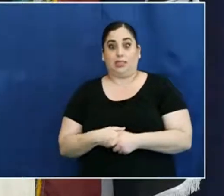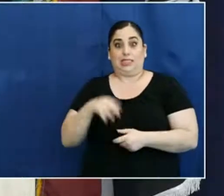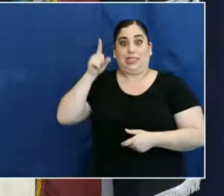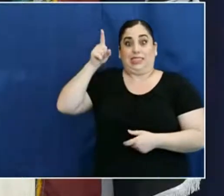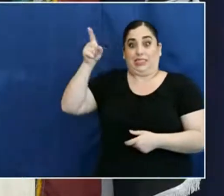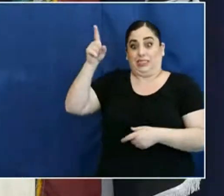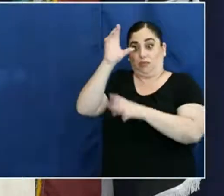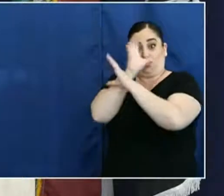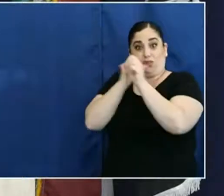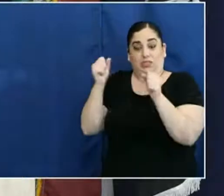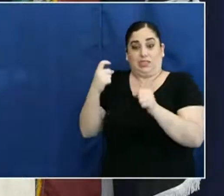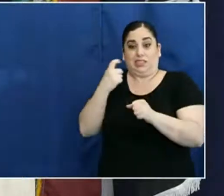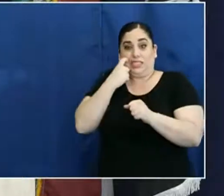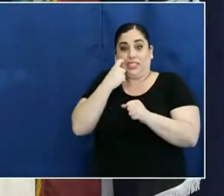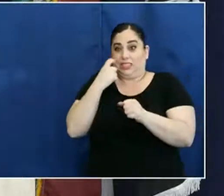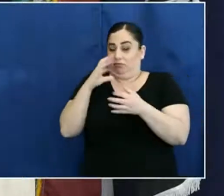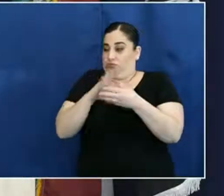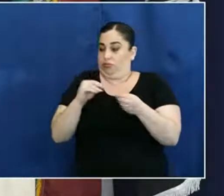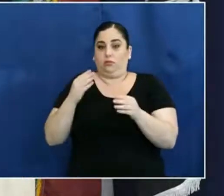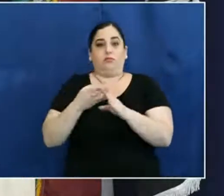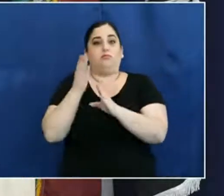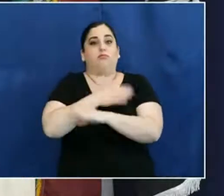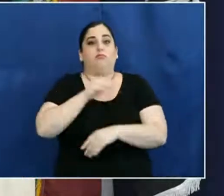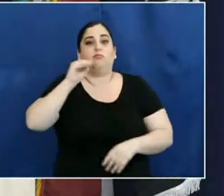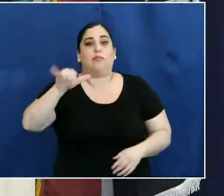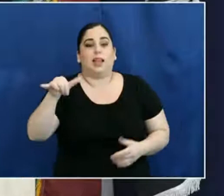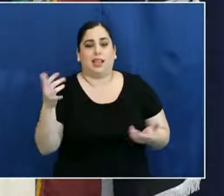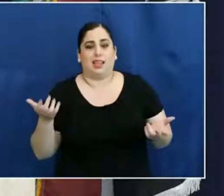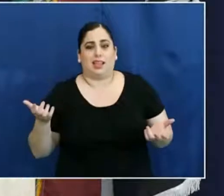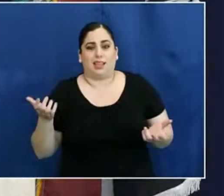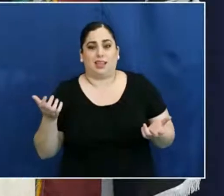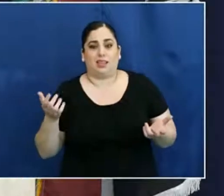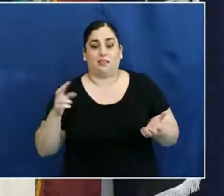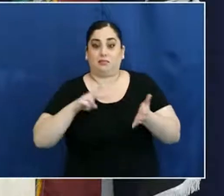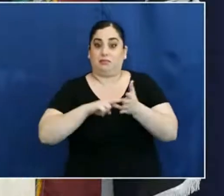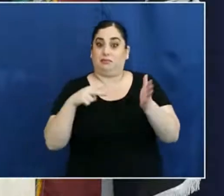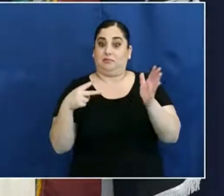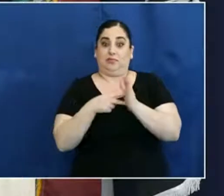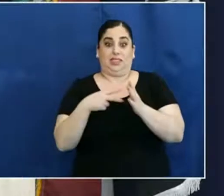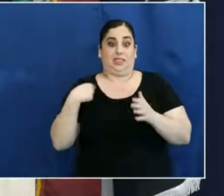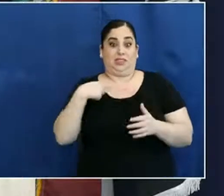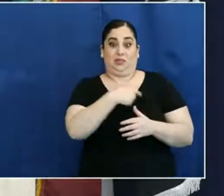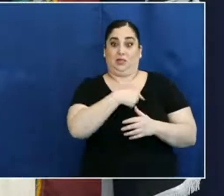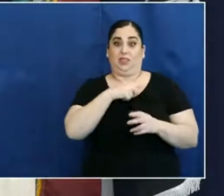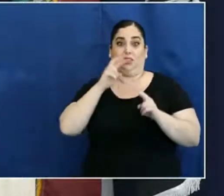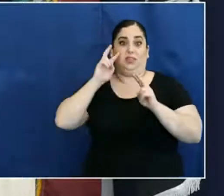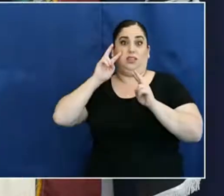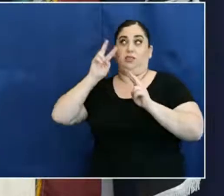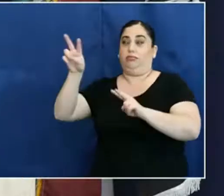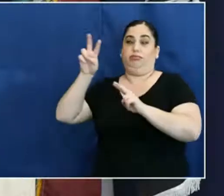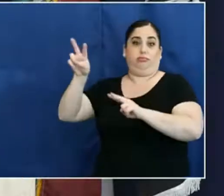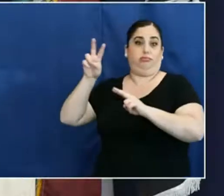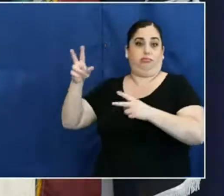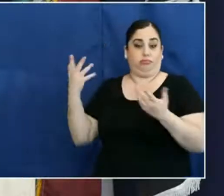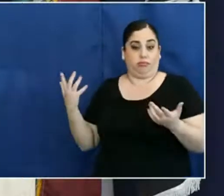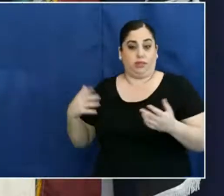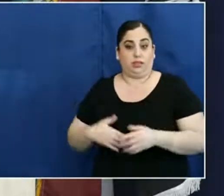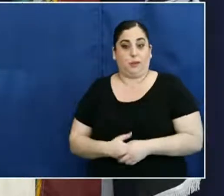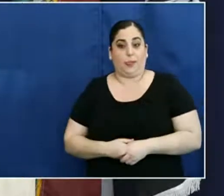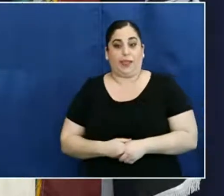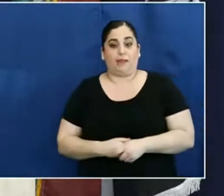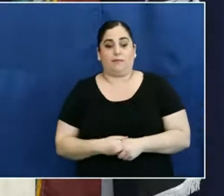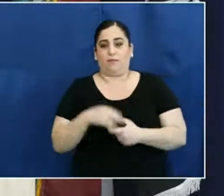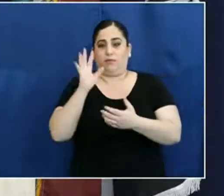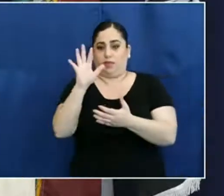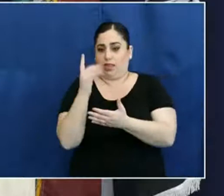increase. And we're frequently told next week it's going up, and it did go up a little bit. We're about 9% more this week than what we're